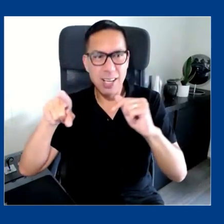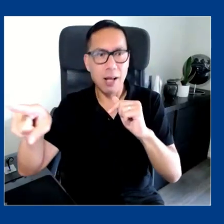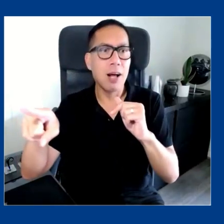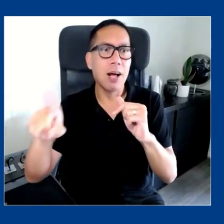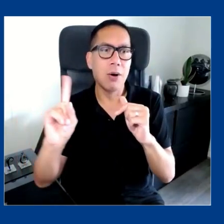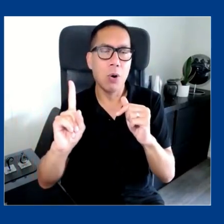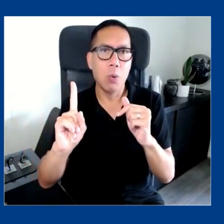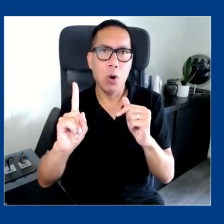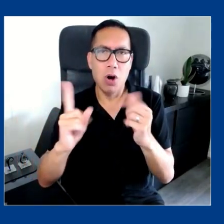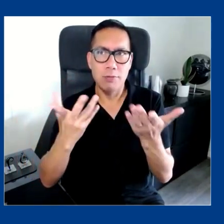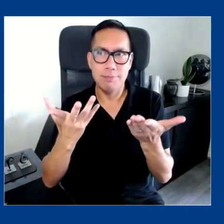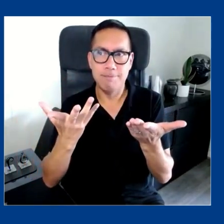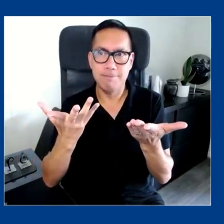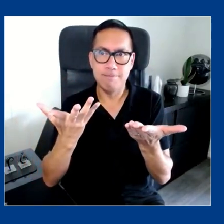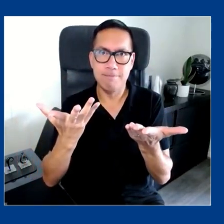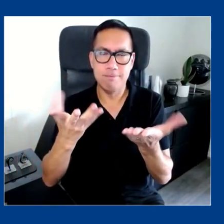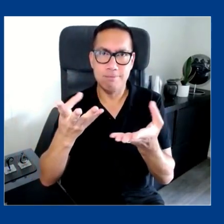And then with the